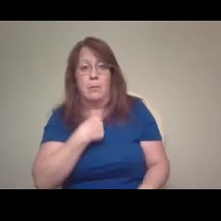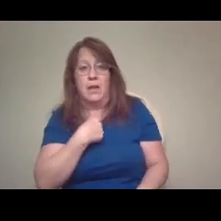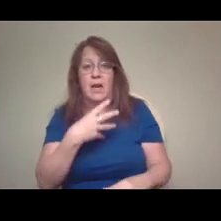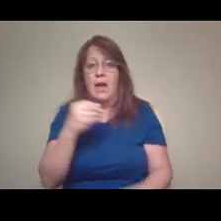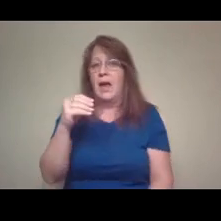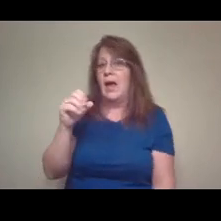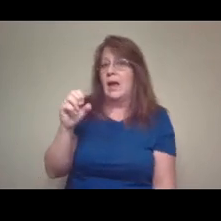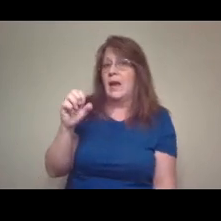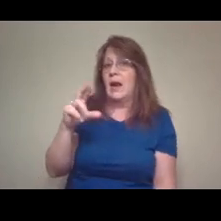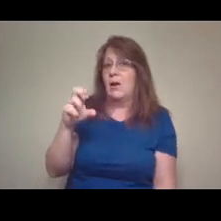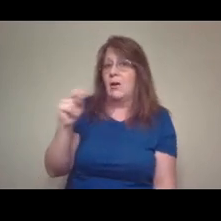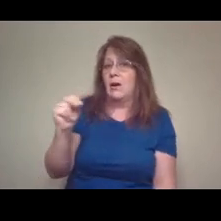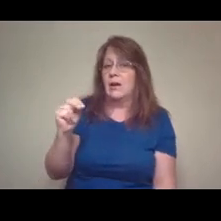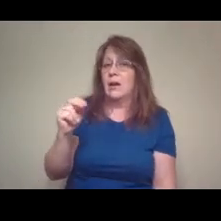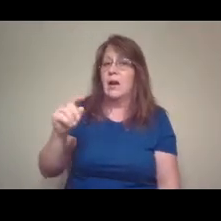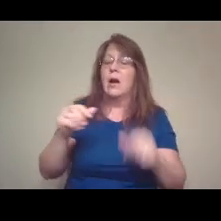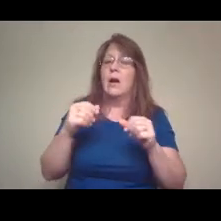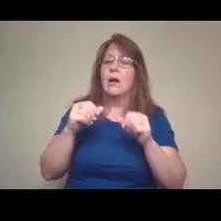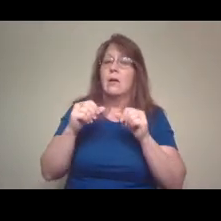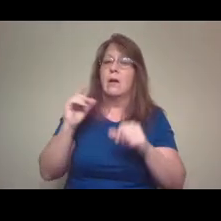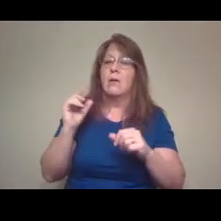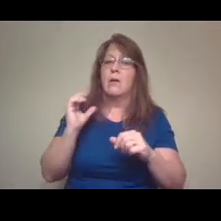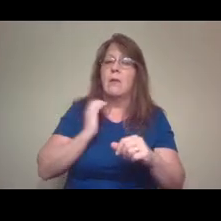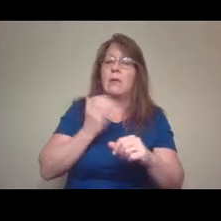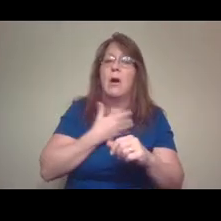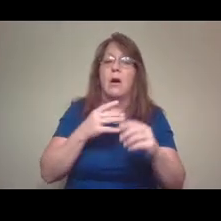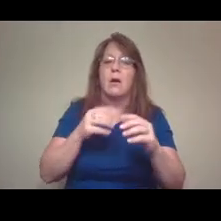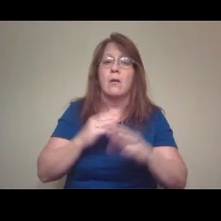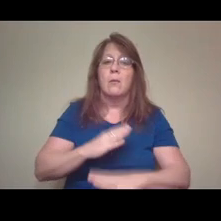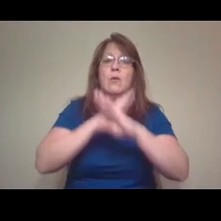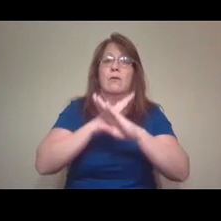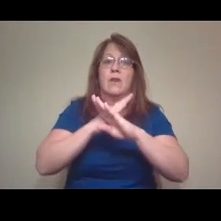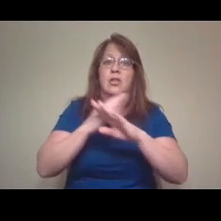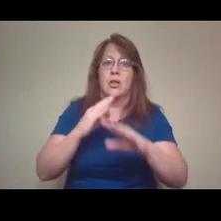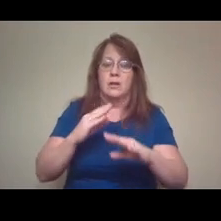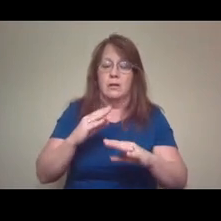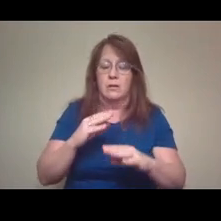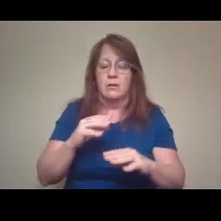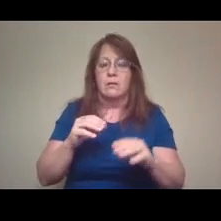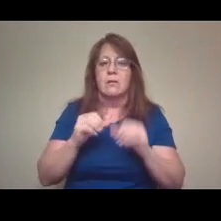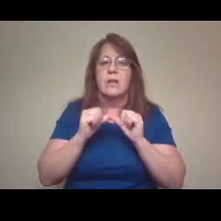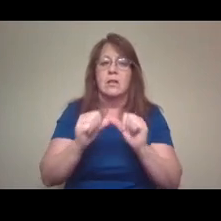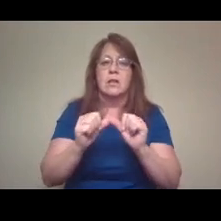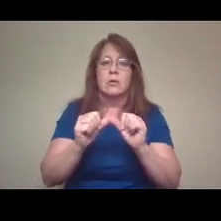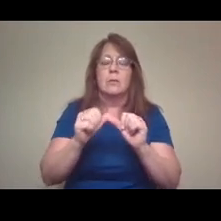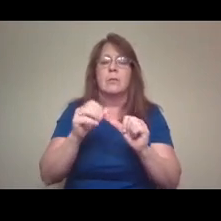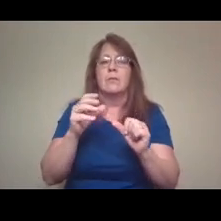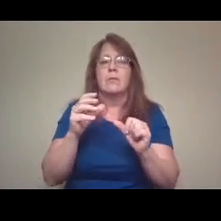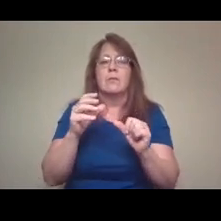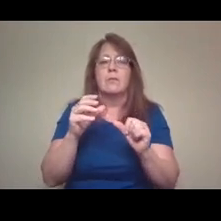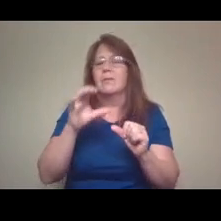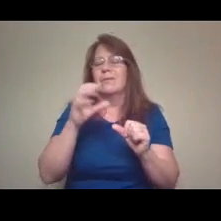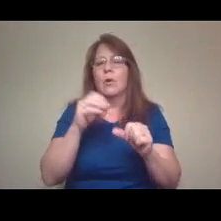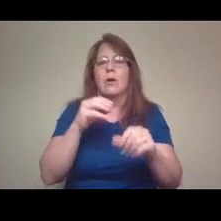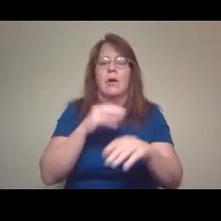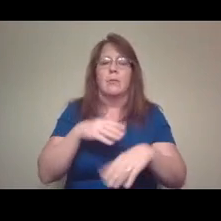Marquez, around our prevention continuum here in Adams 12 and what you can do to support your students. And then